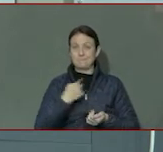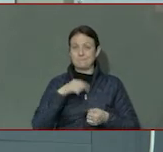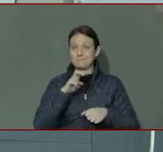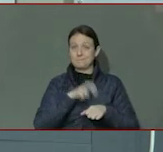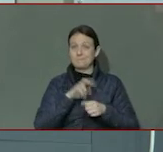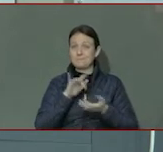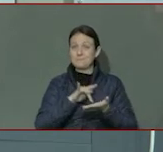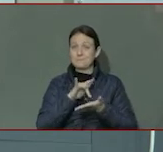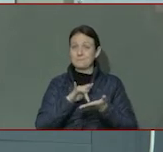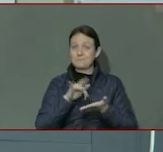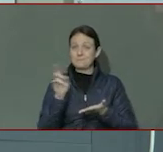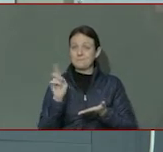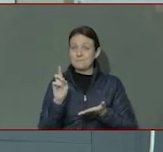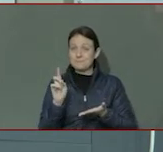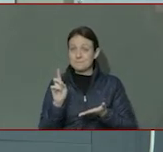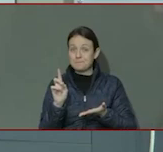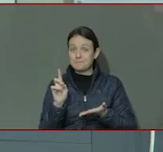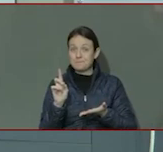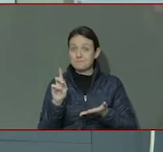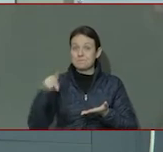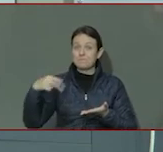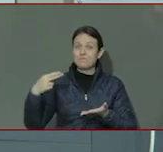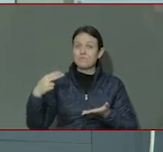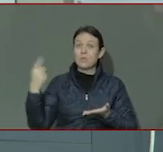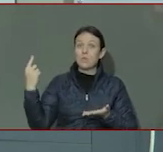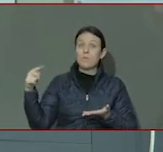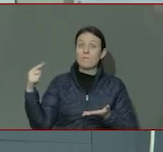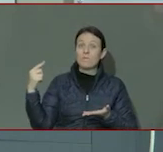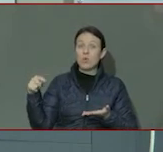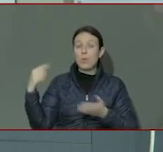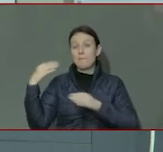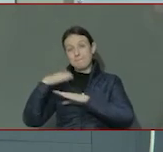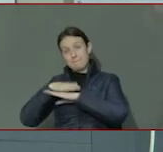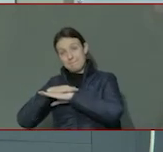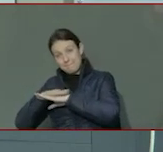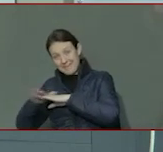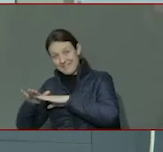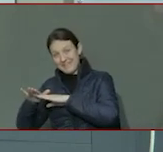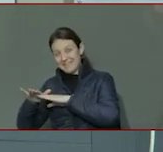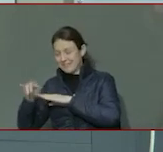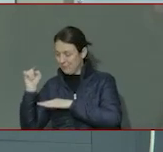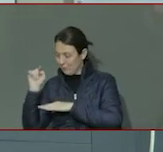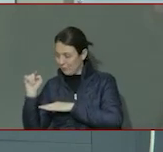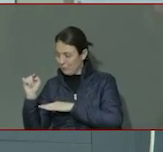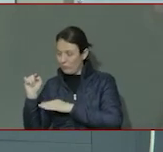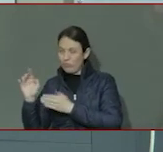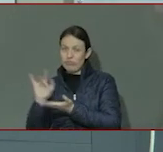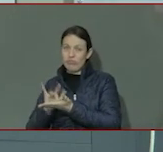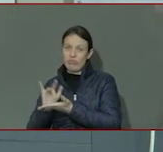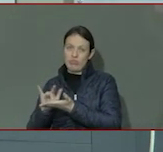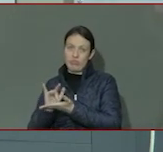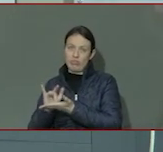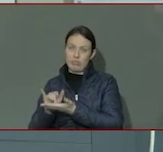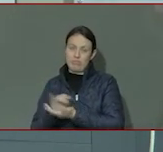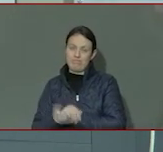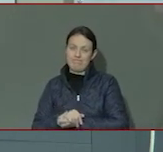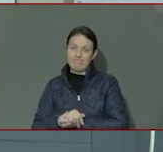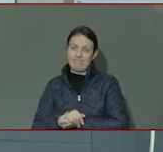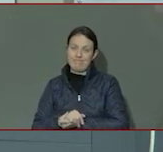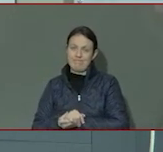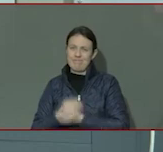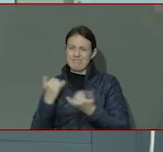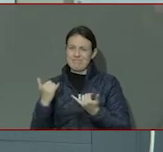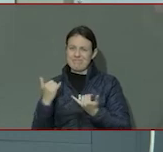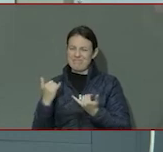calculate what? We need to calculate the pH of the base of sodium hydroxide. So we're a little